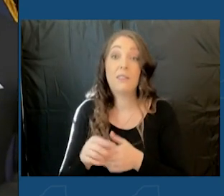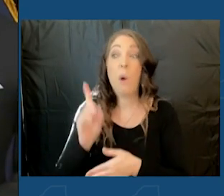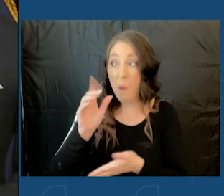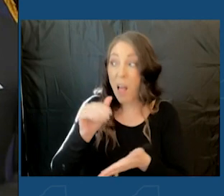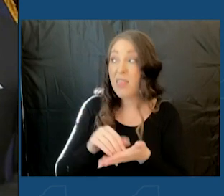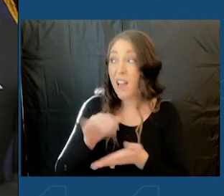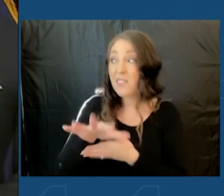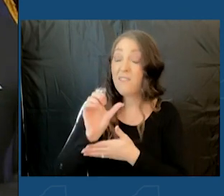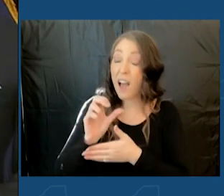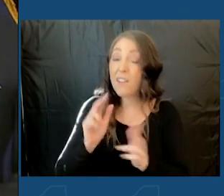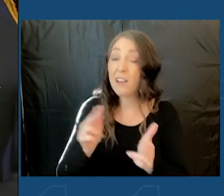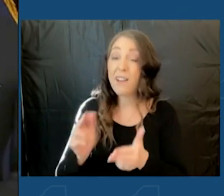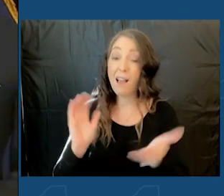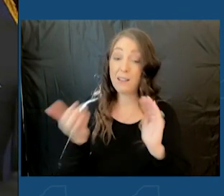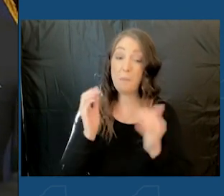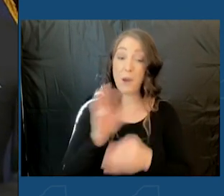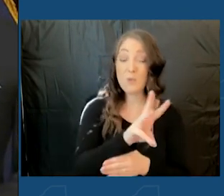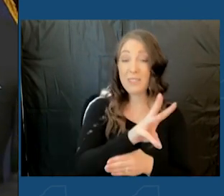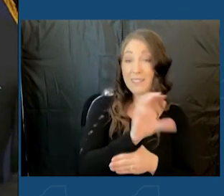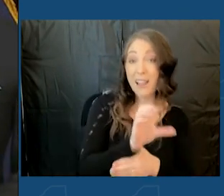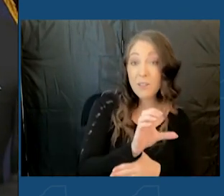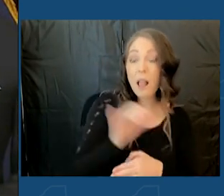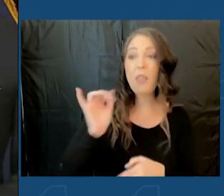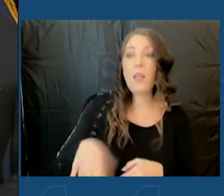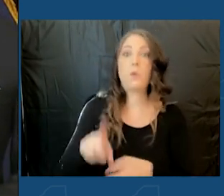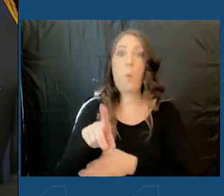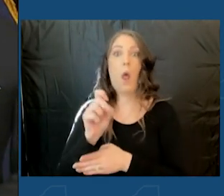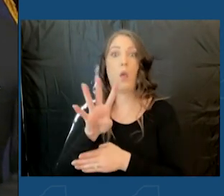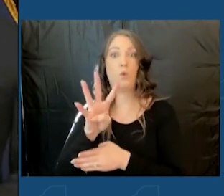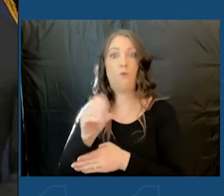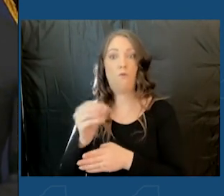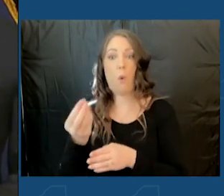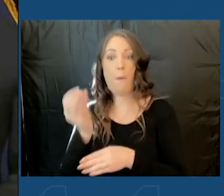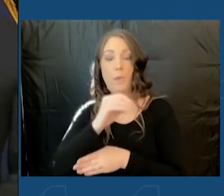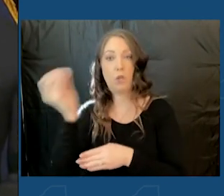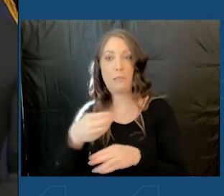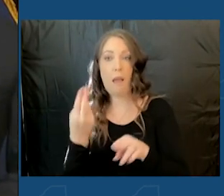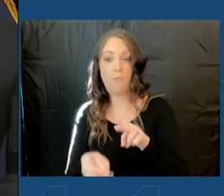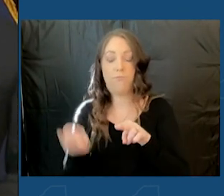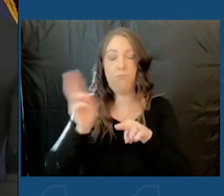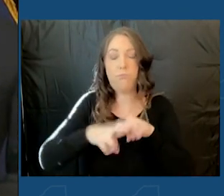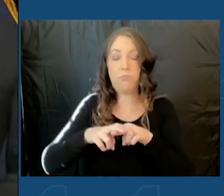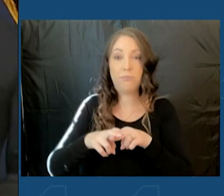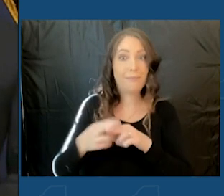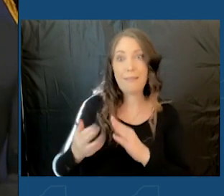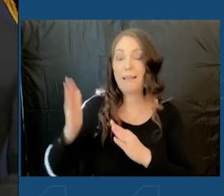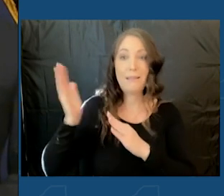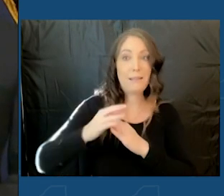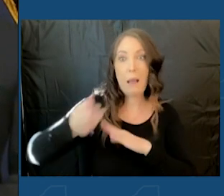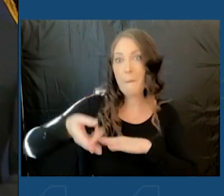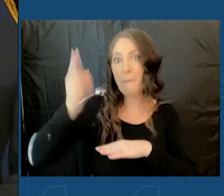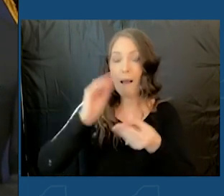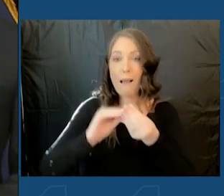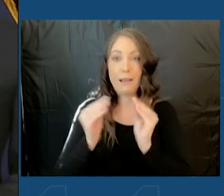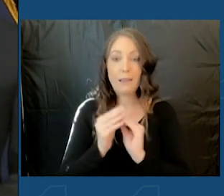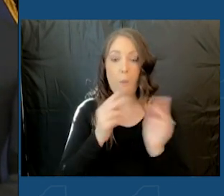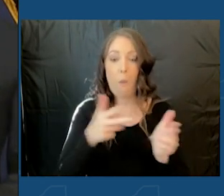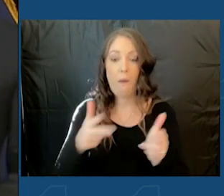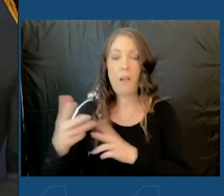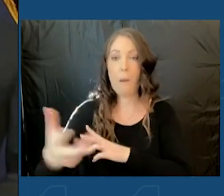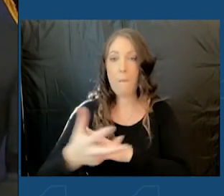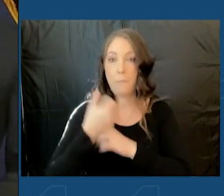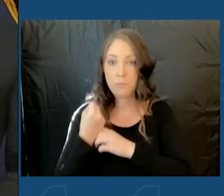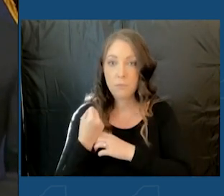versus 600, that's a 140% increase. That's the highest number of guns seized in our state's history. And to put it